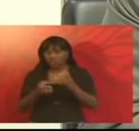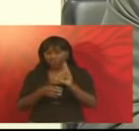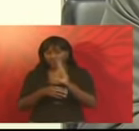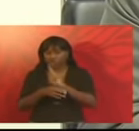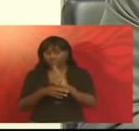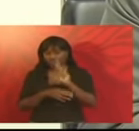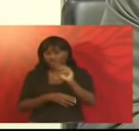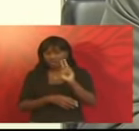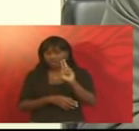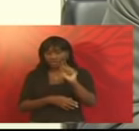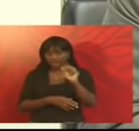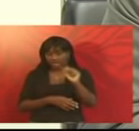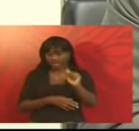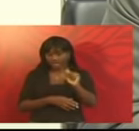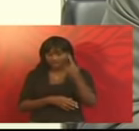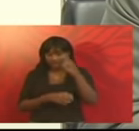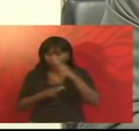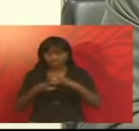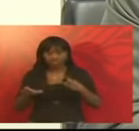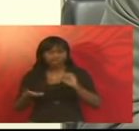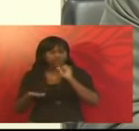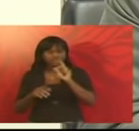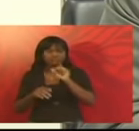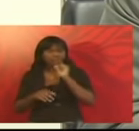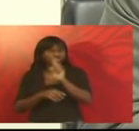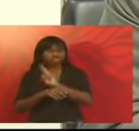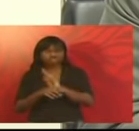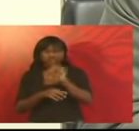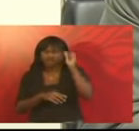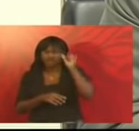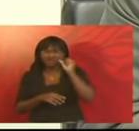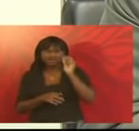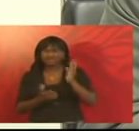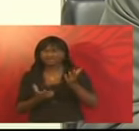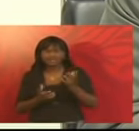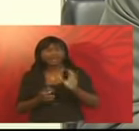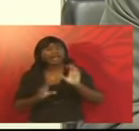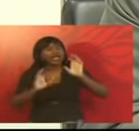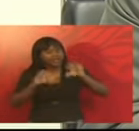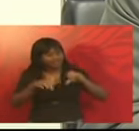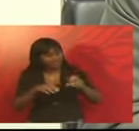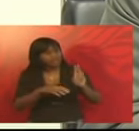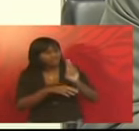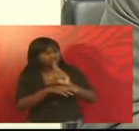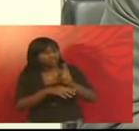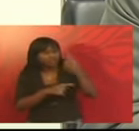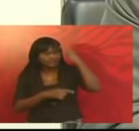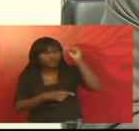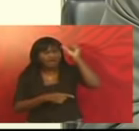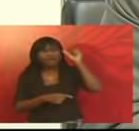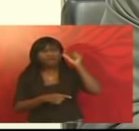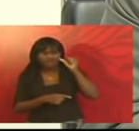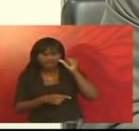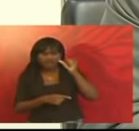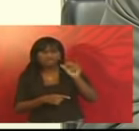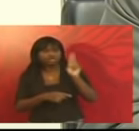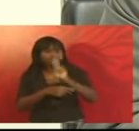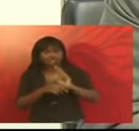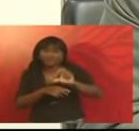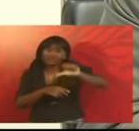mRNA technology in children, but you're not using it on the adults. It's not that it can't be used on the adults. This has been used on adults in other